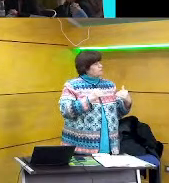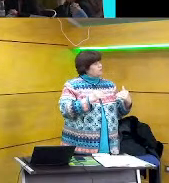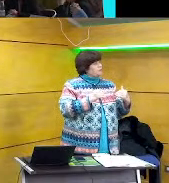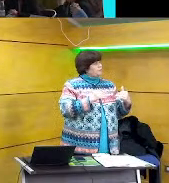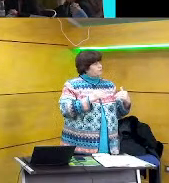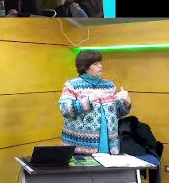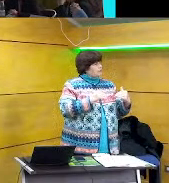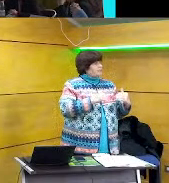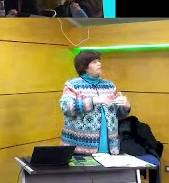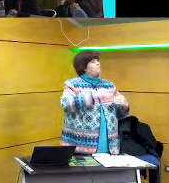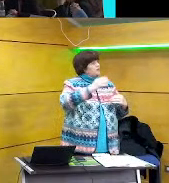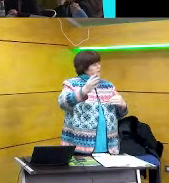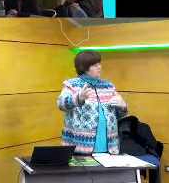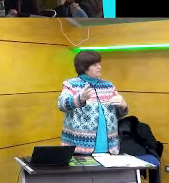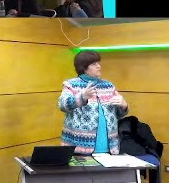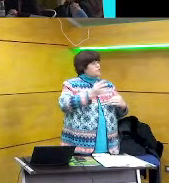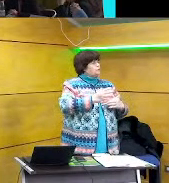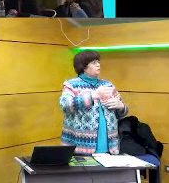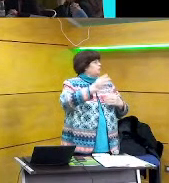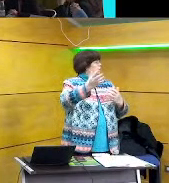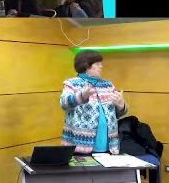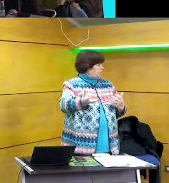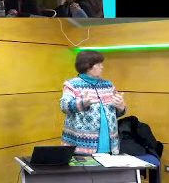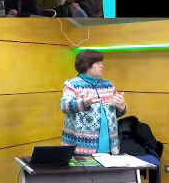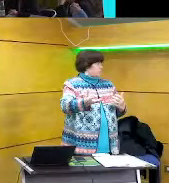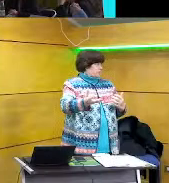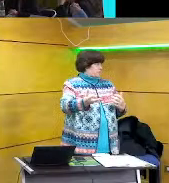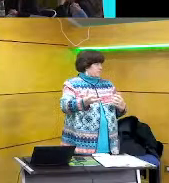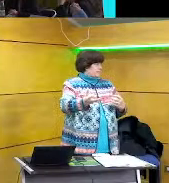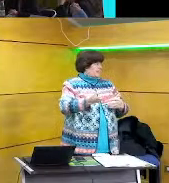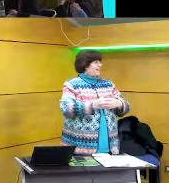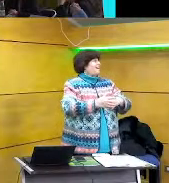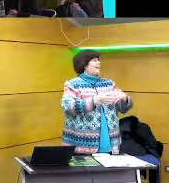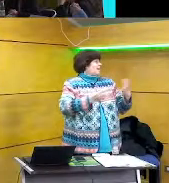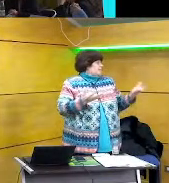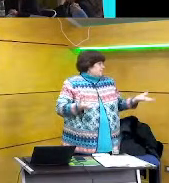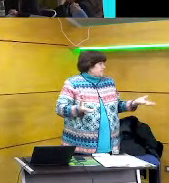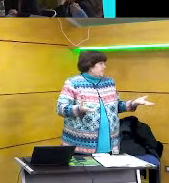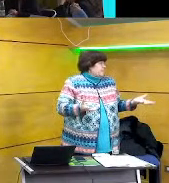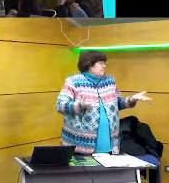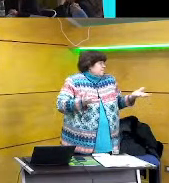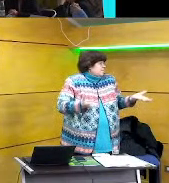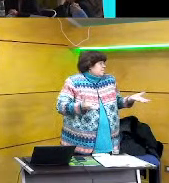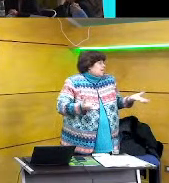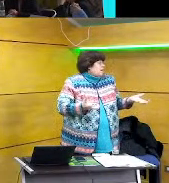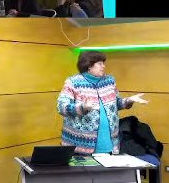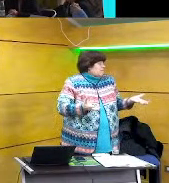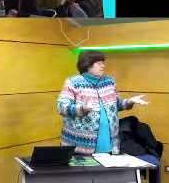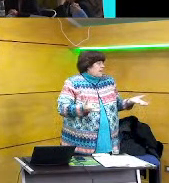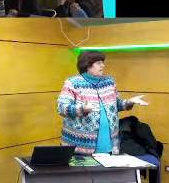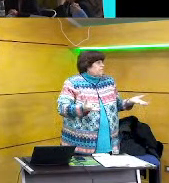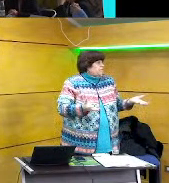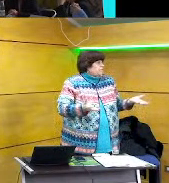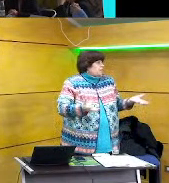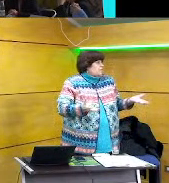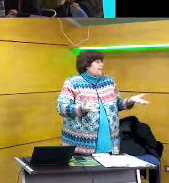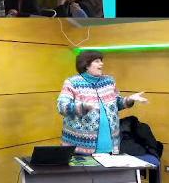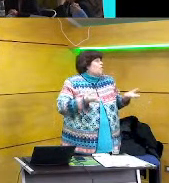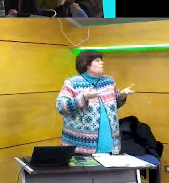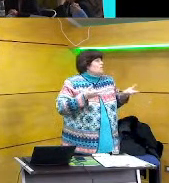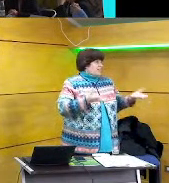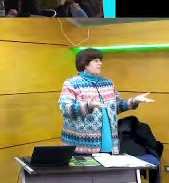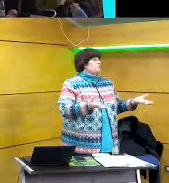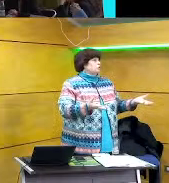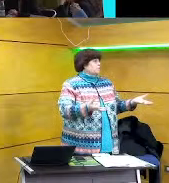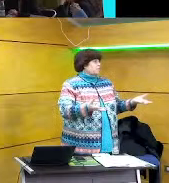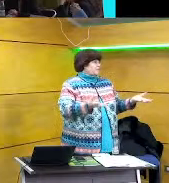judges are looking for in comparison to your students and see another handful of